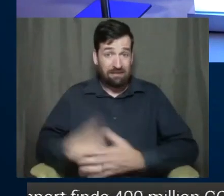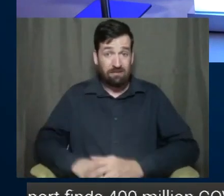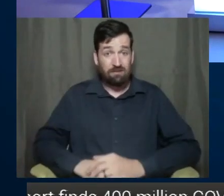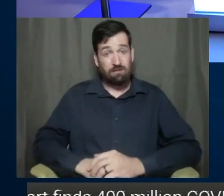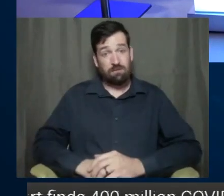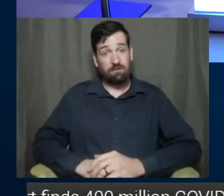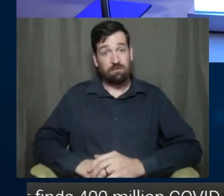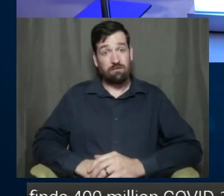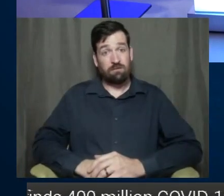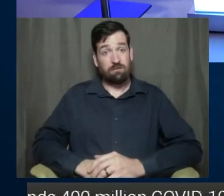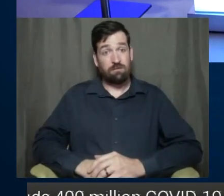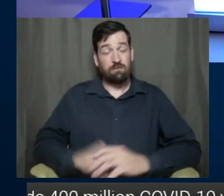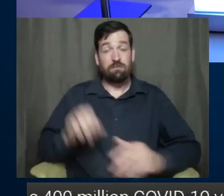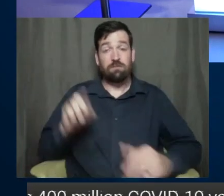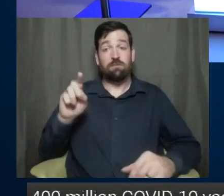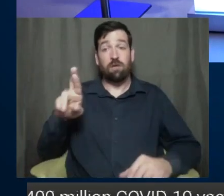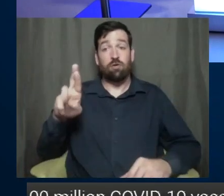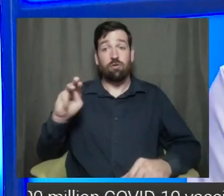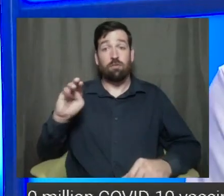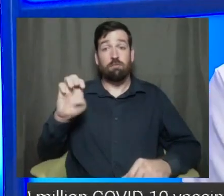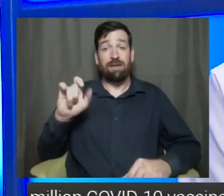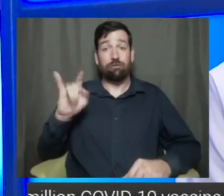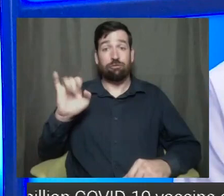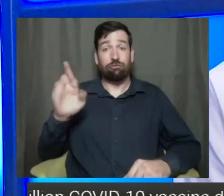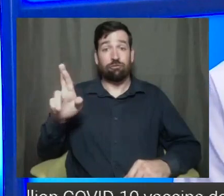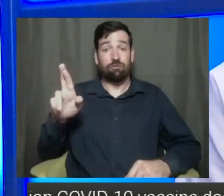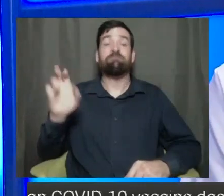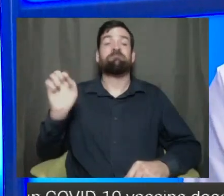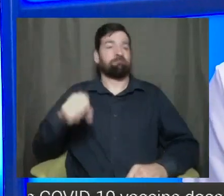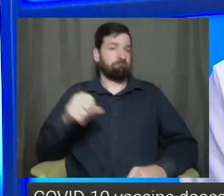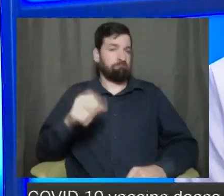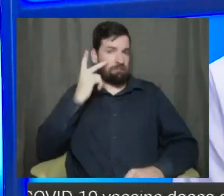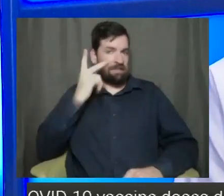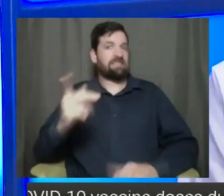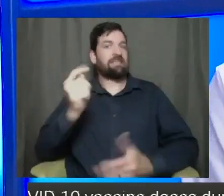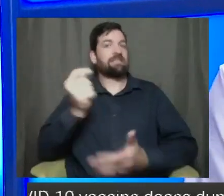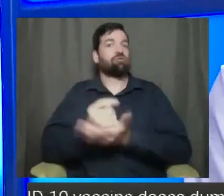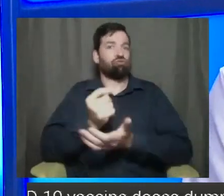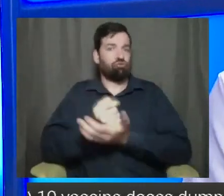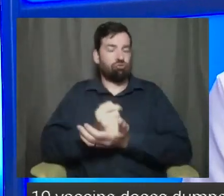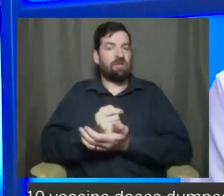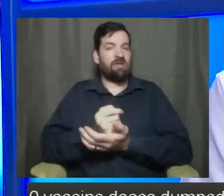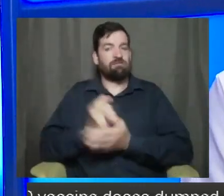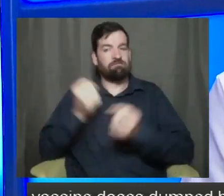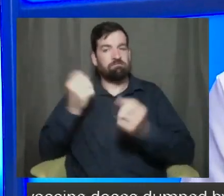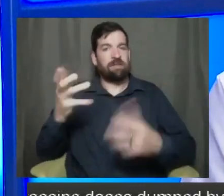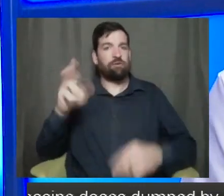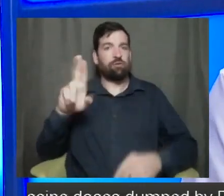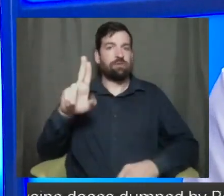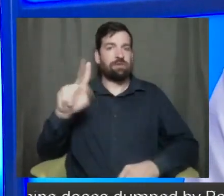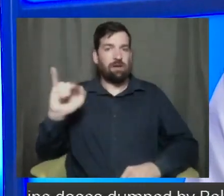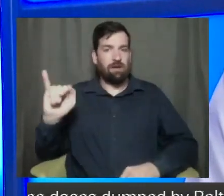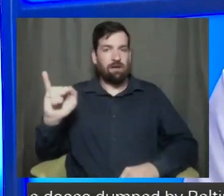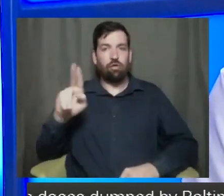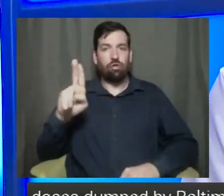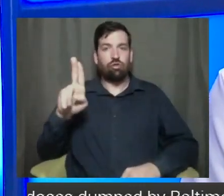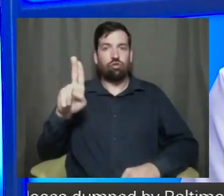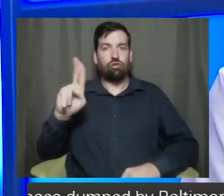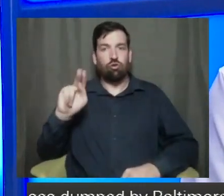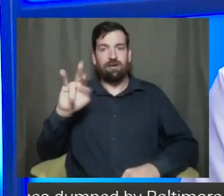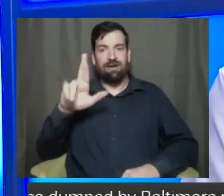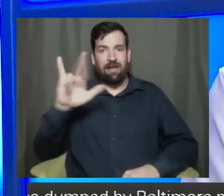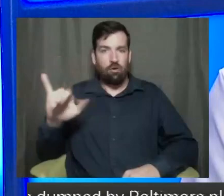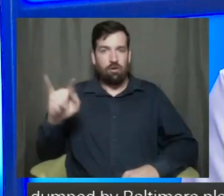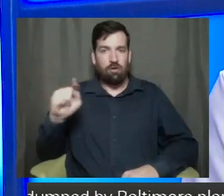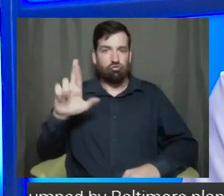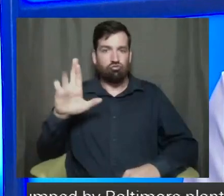Dr. Meister? Yeah, so we see and treat a fair number of recurrent UTIs, or urinary tract infections, and that's really what UTI